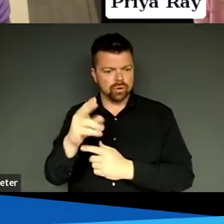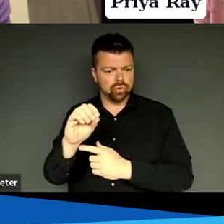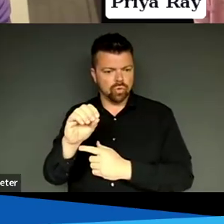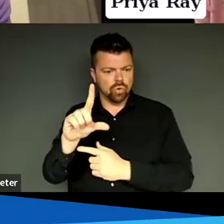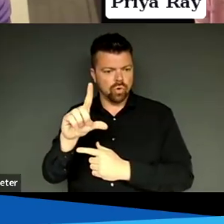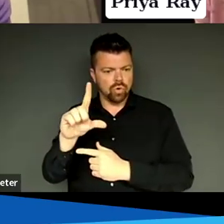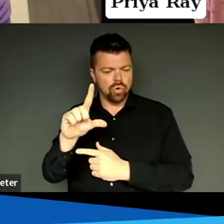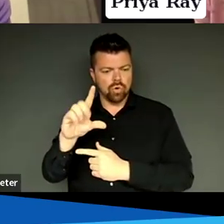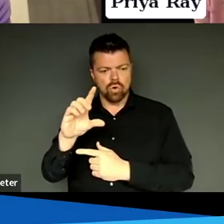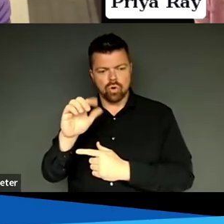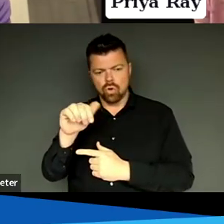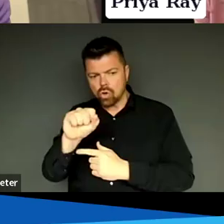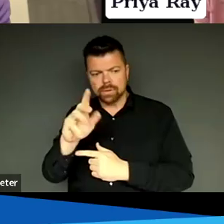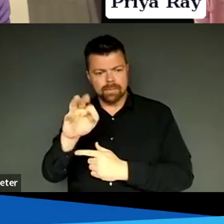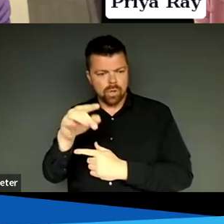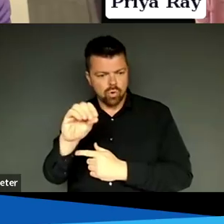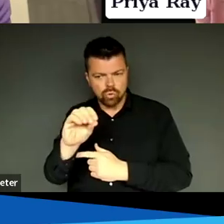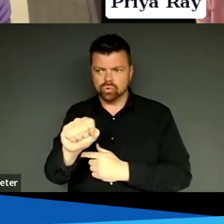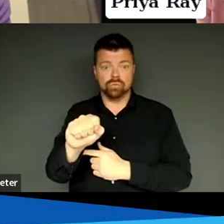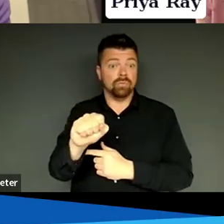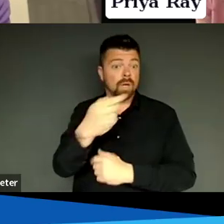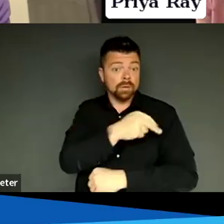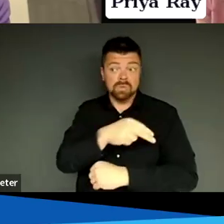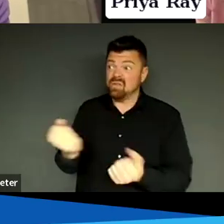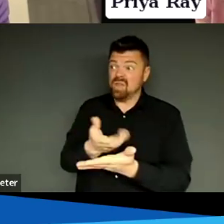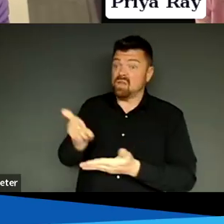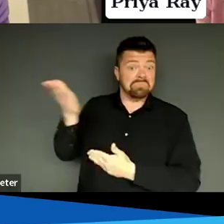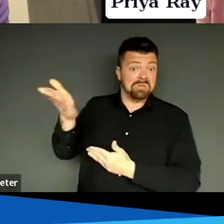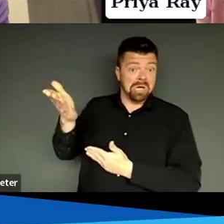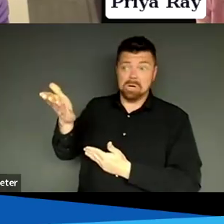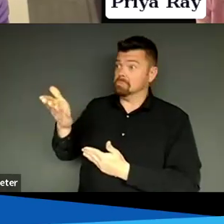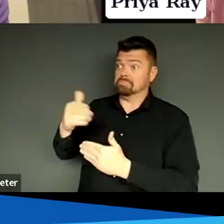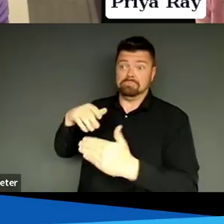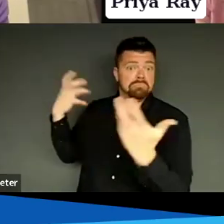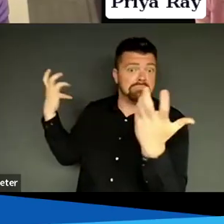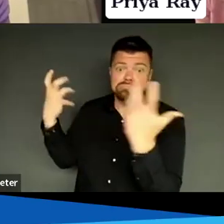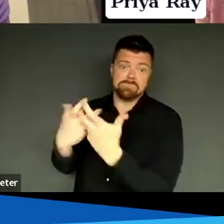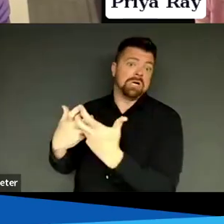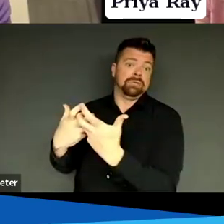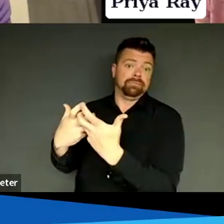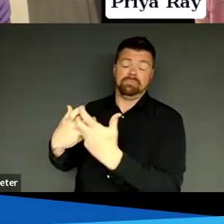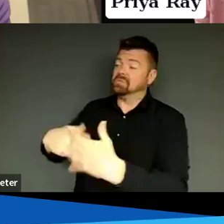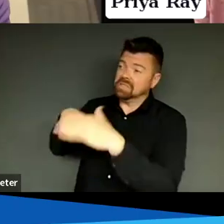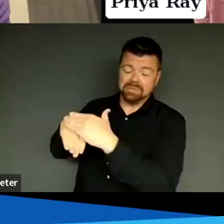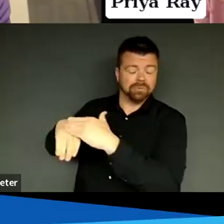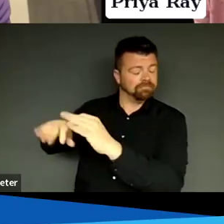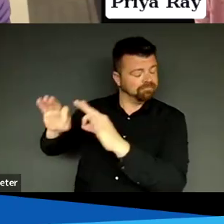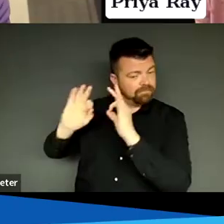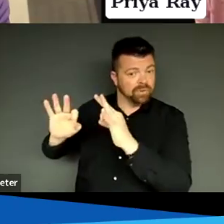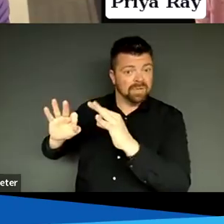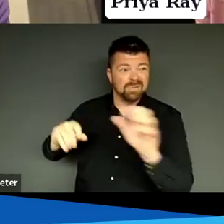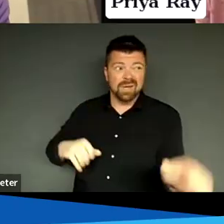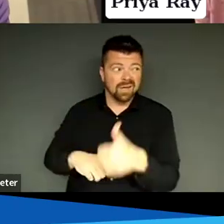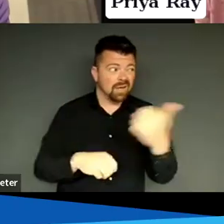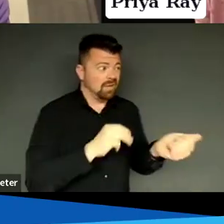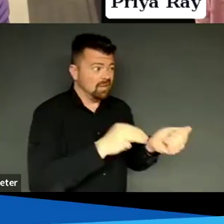there, everything is accessible. But when you at other hospitals and doctor offices, they don't have the right